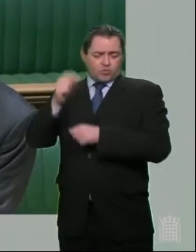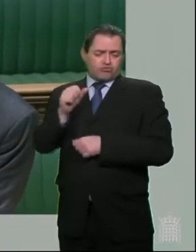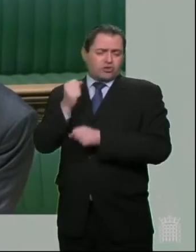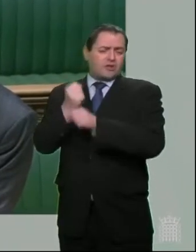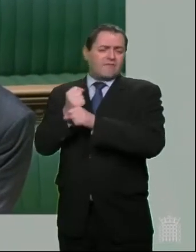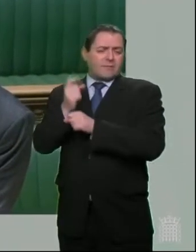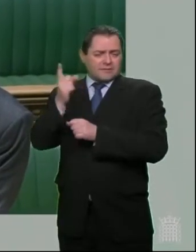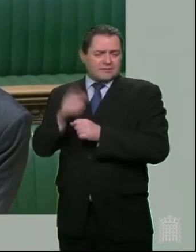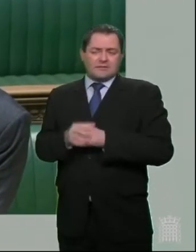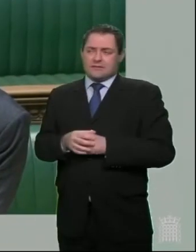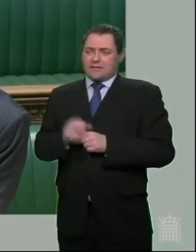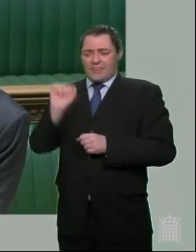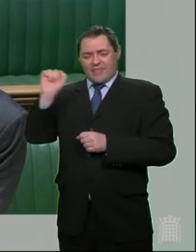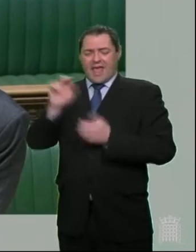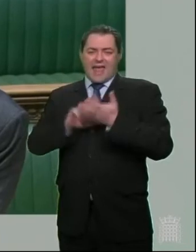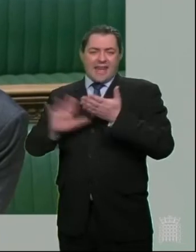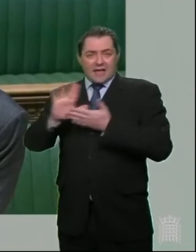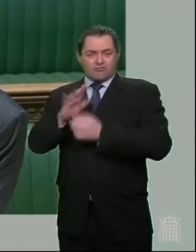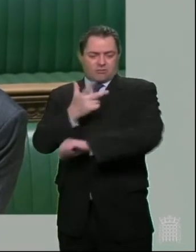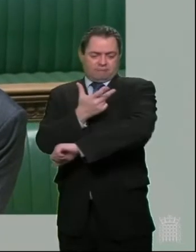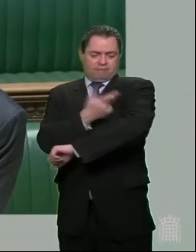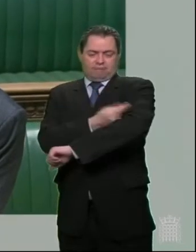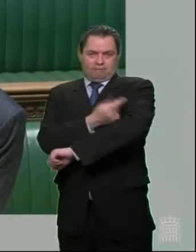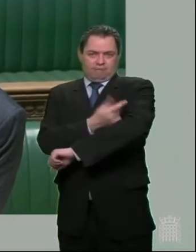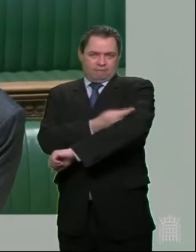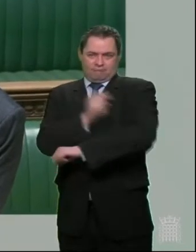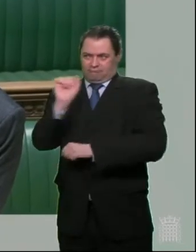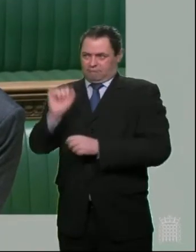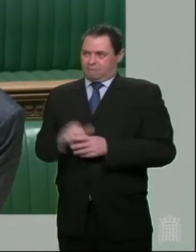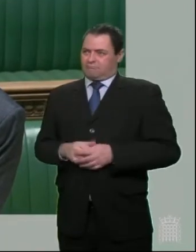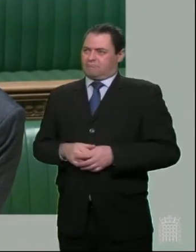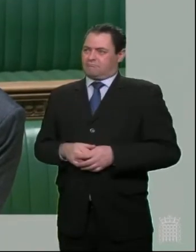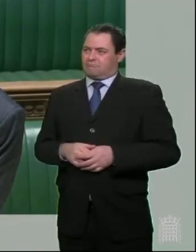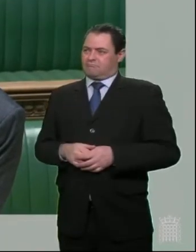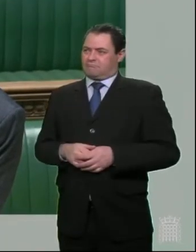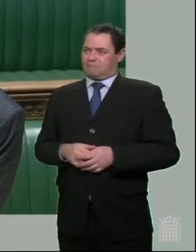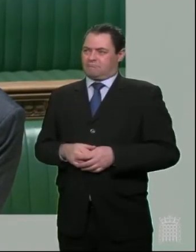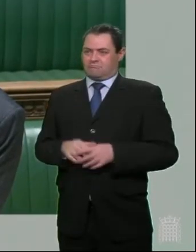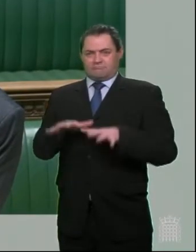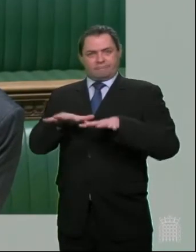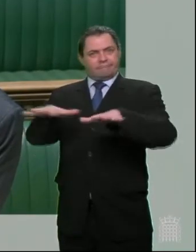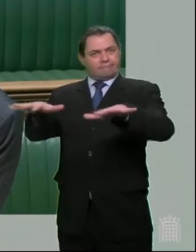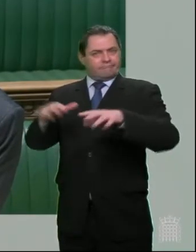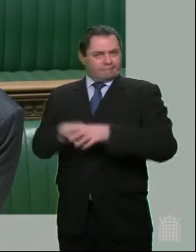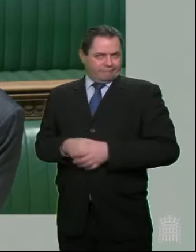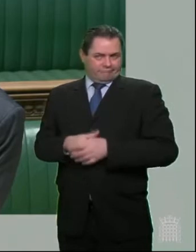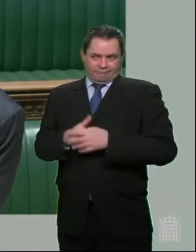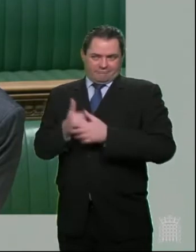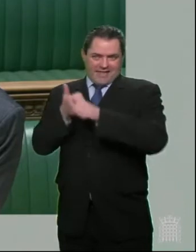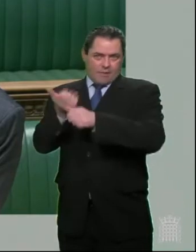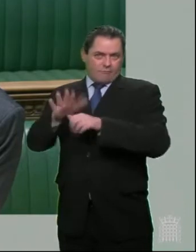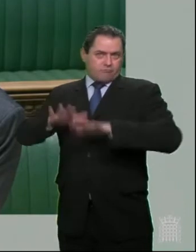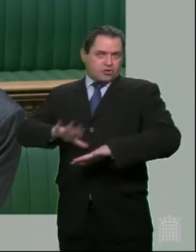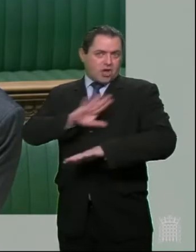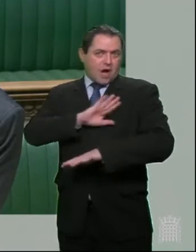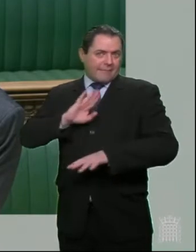government, National Party government, to roll out the vaccine faster, and I think that's extremely important and